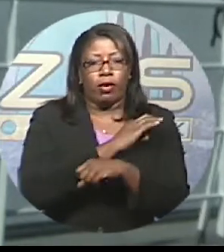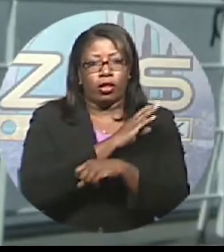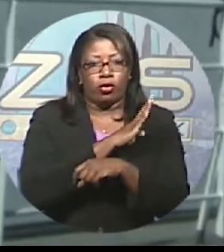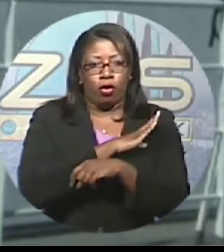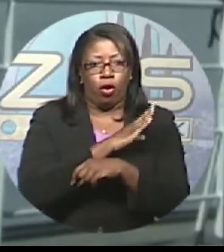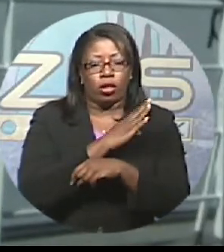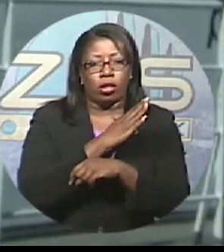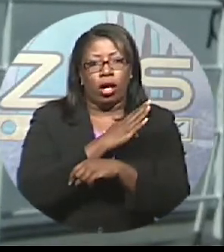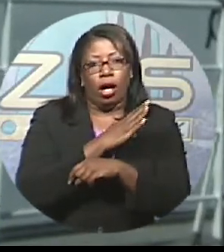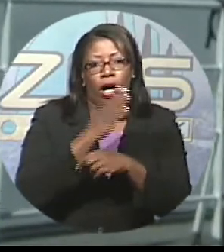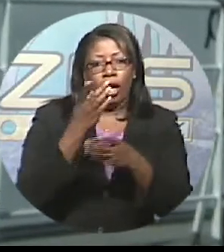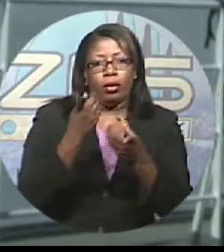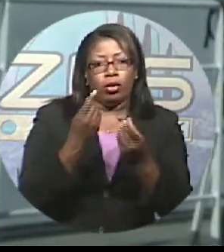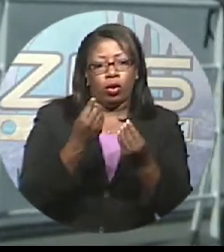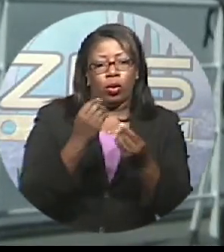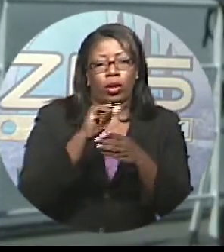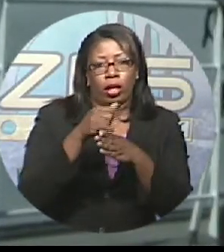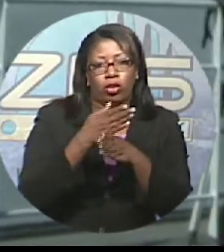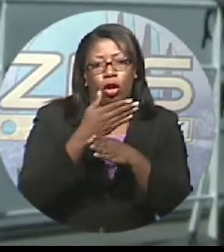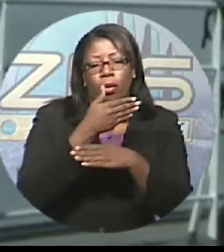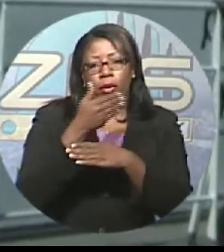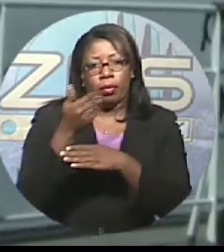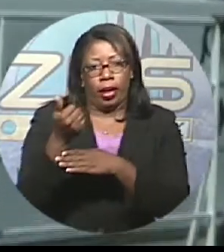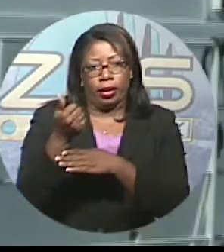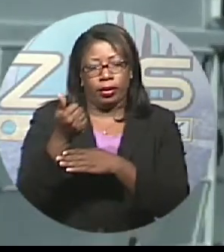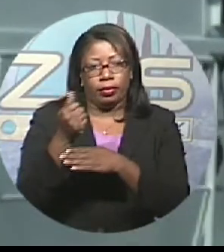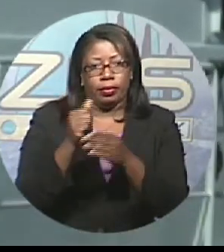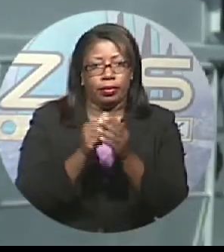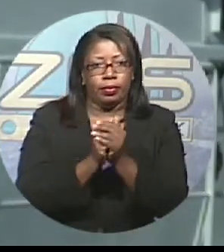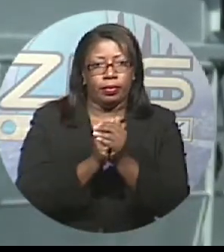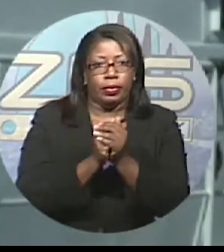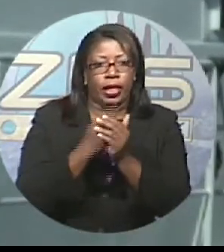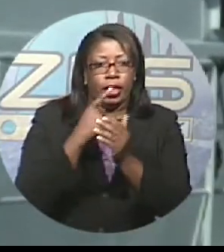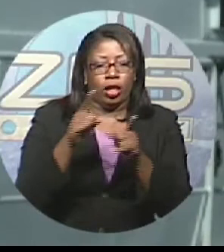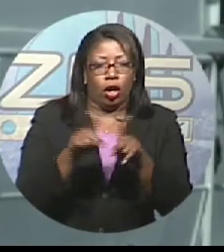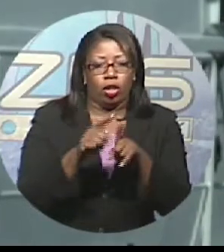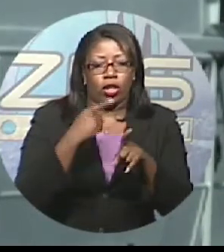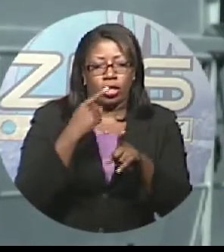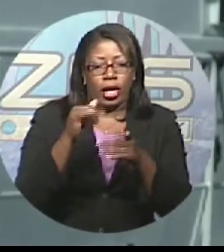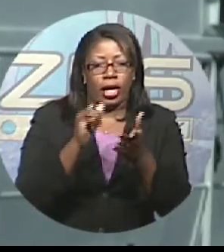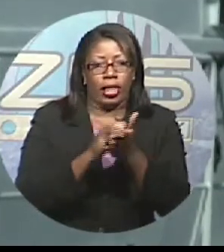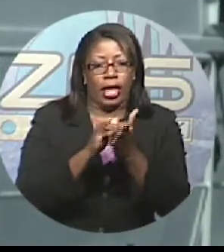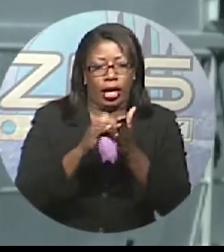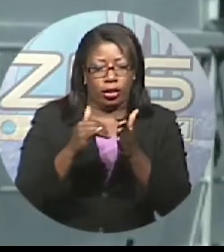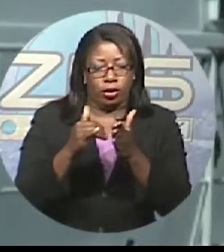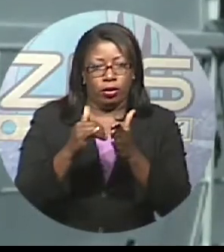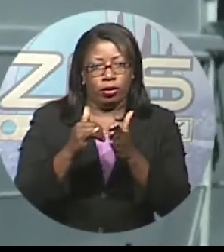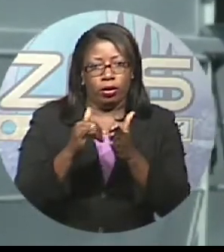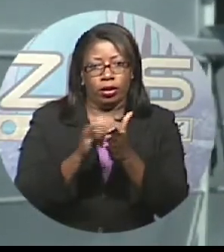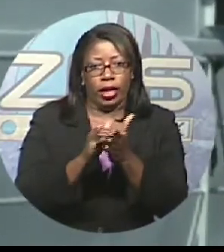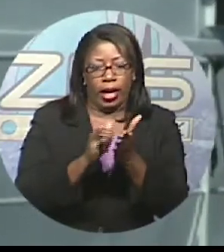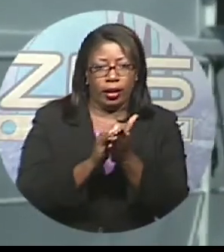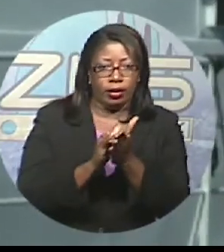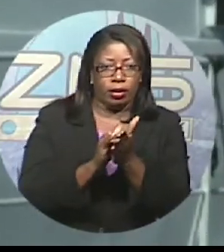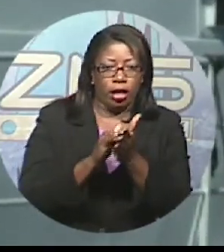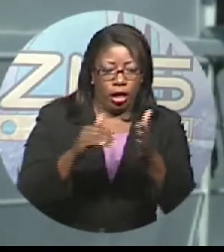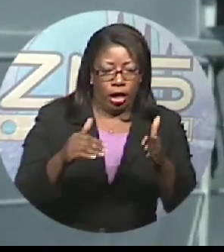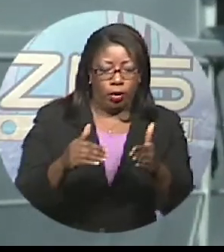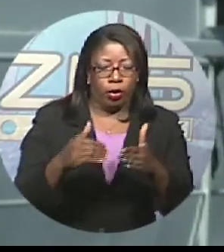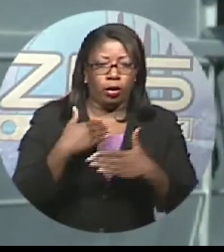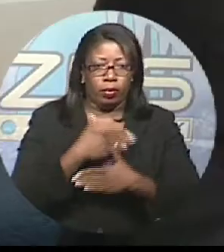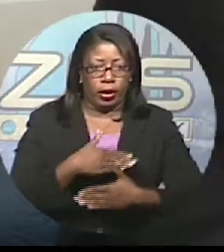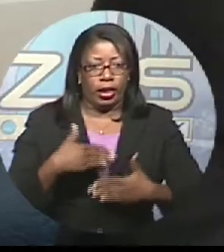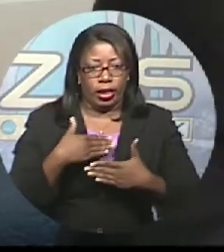more efficient as Marines man the nation's borders. He says it would also please fishermen who are concerned about poaching